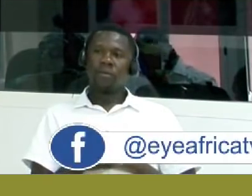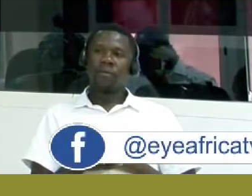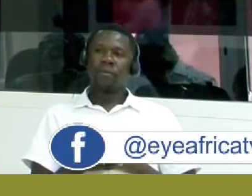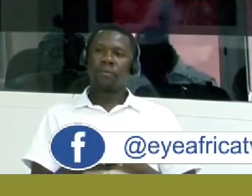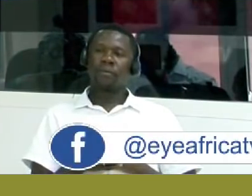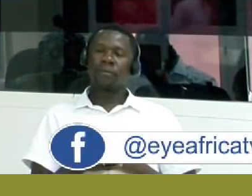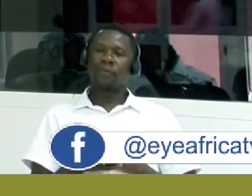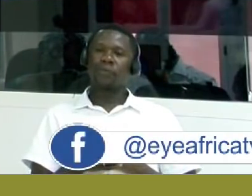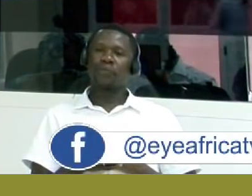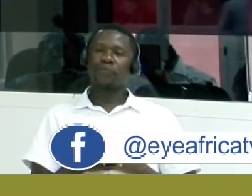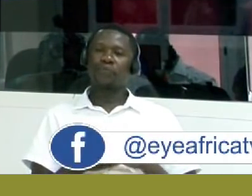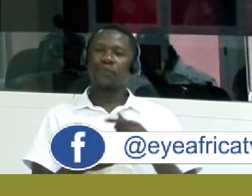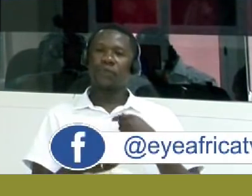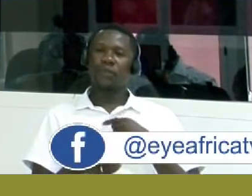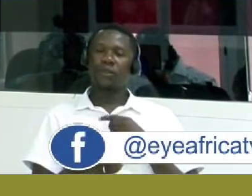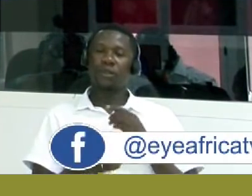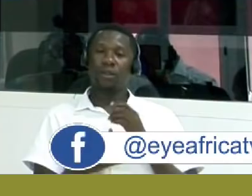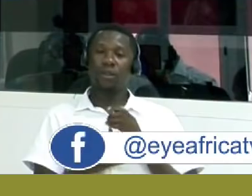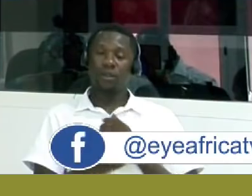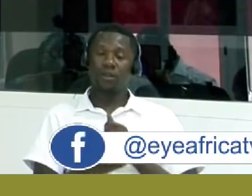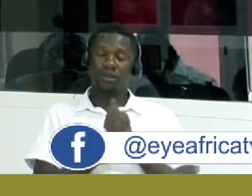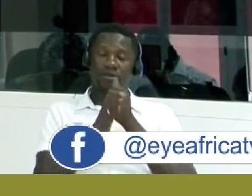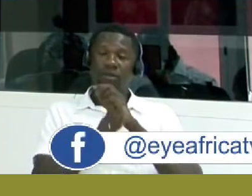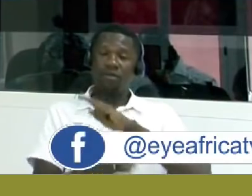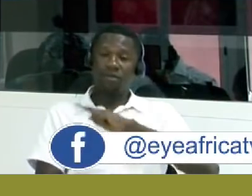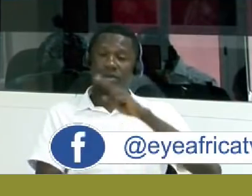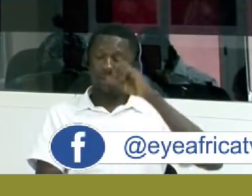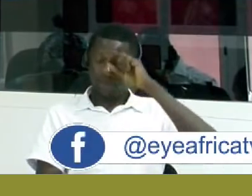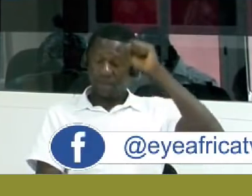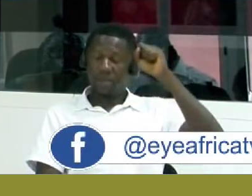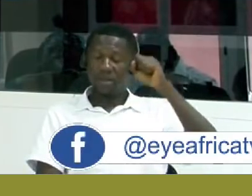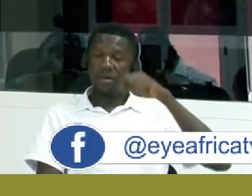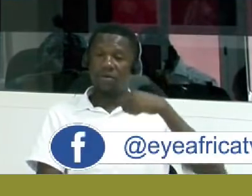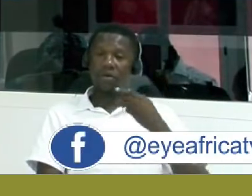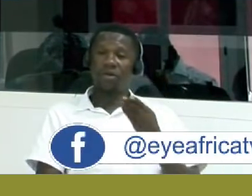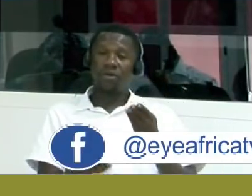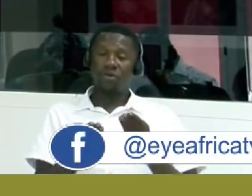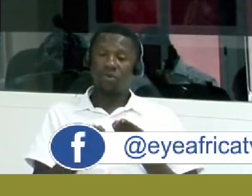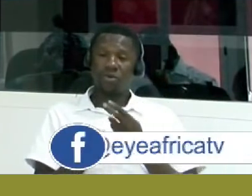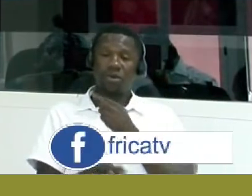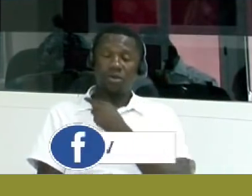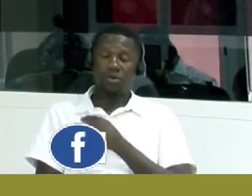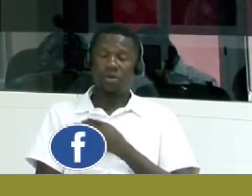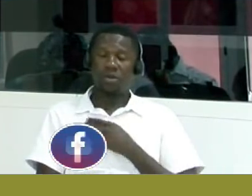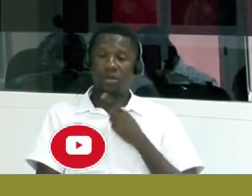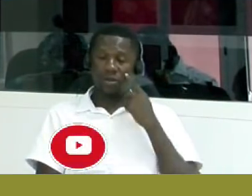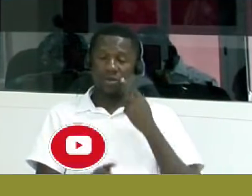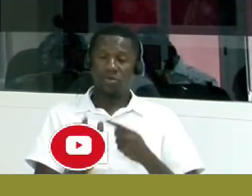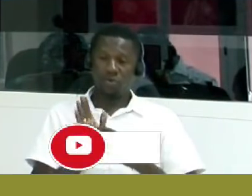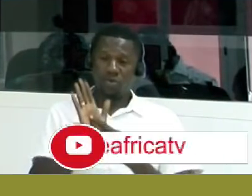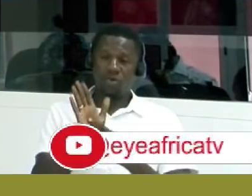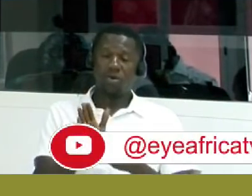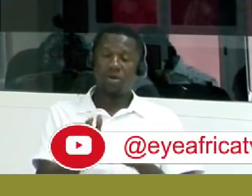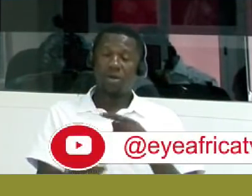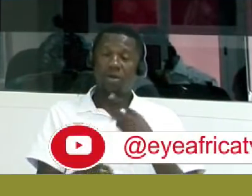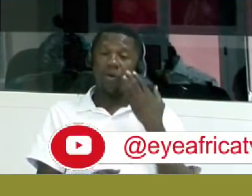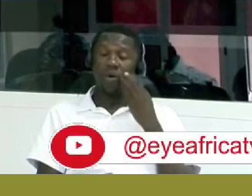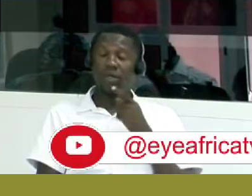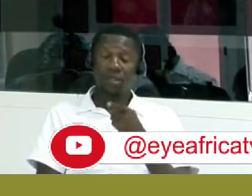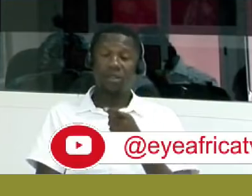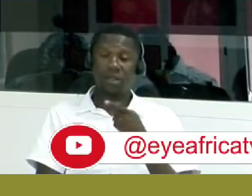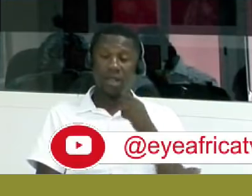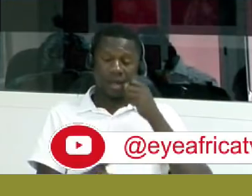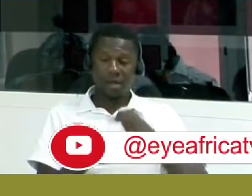the deputy president, the vice president of the students' union, indicated that when this letter was taken to